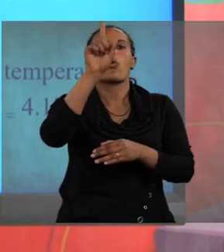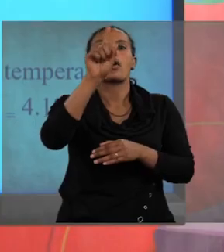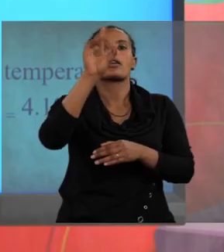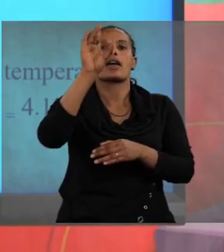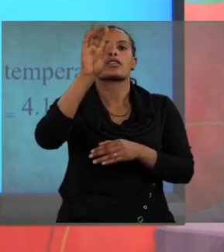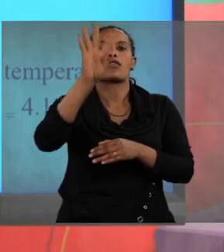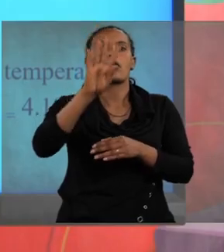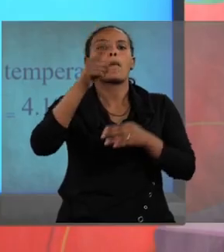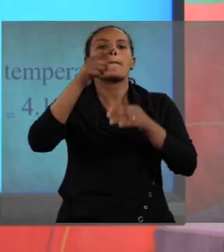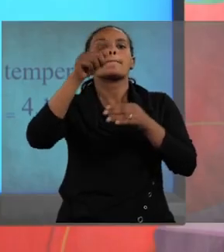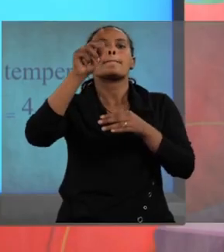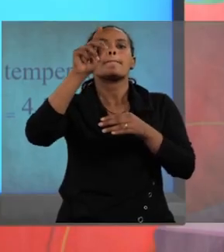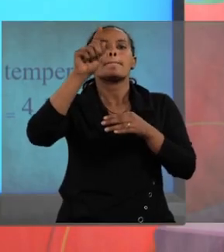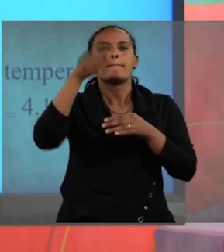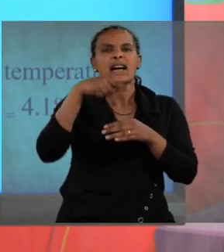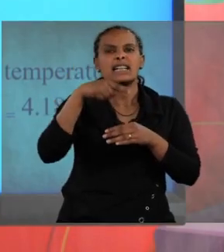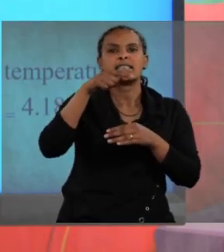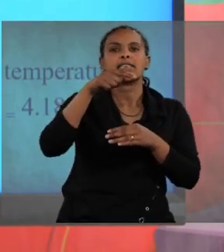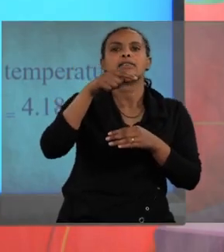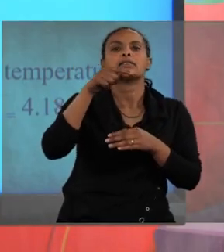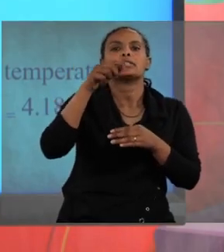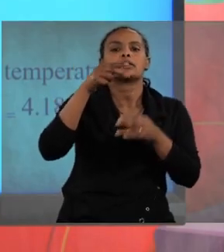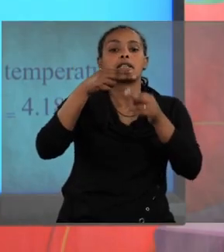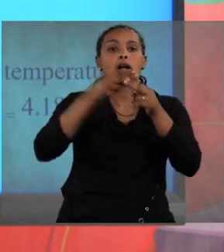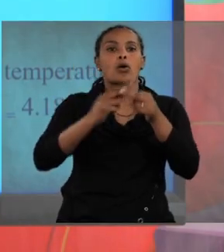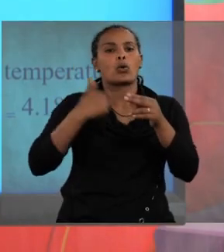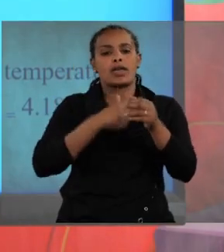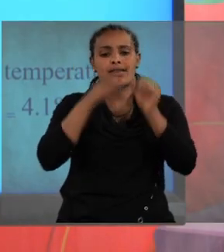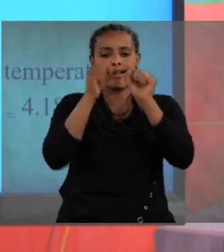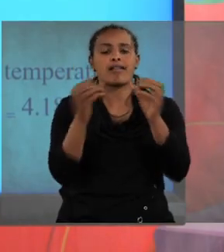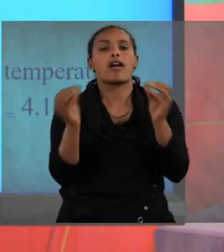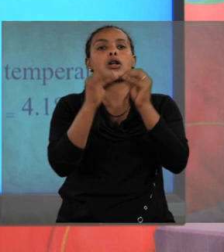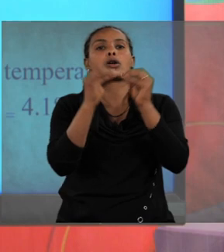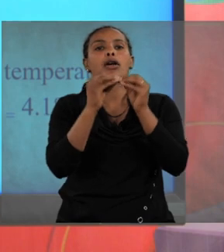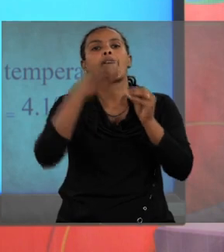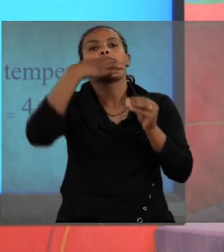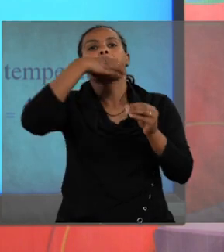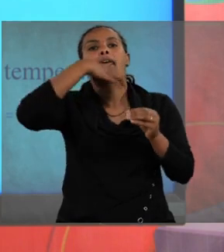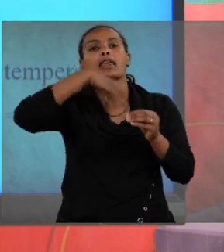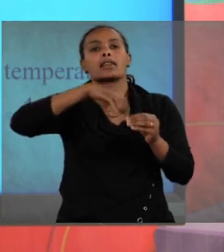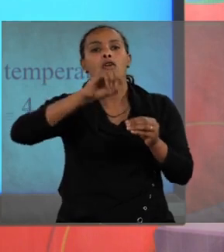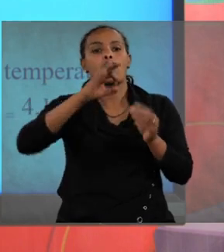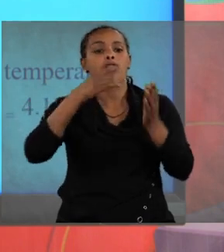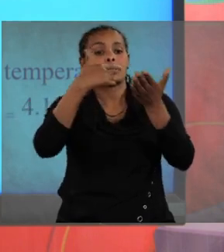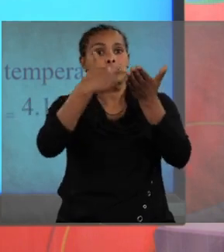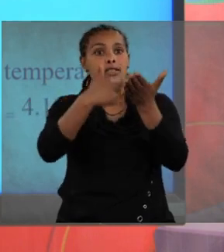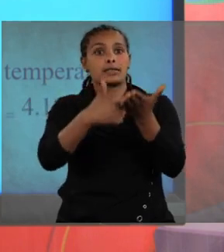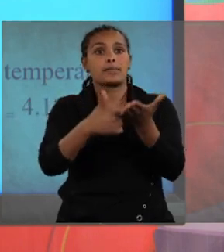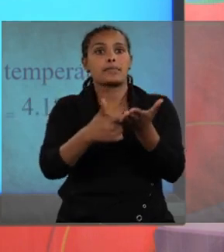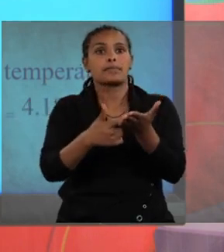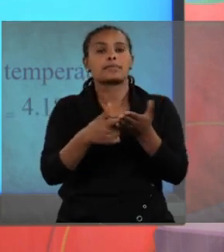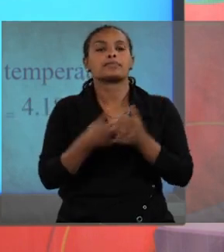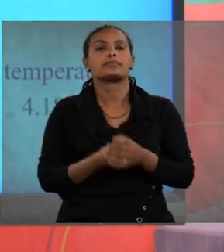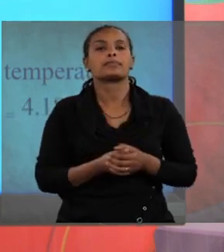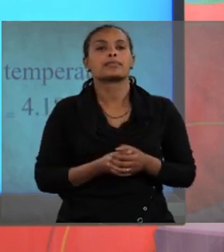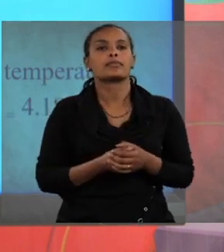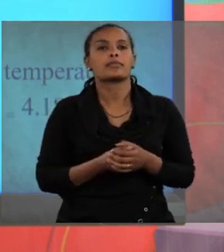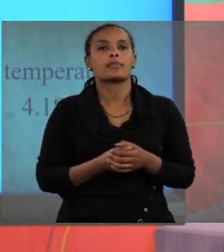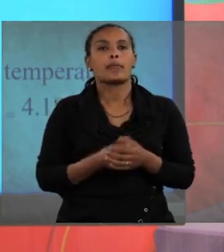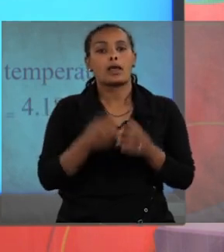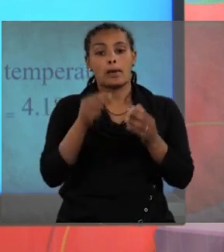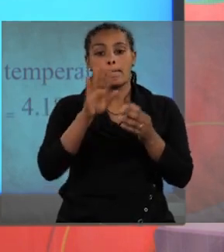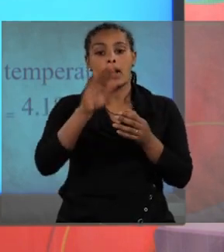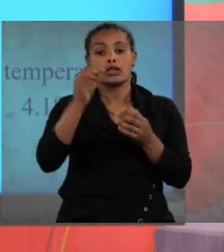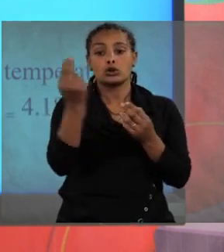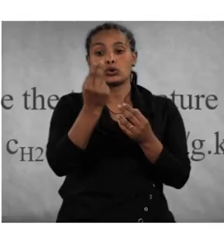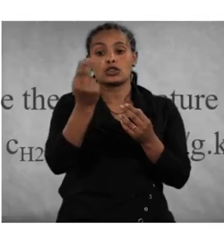4.184 joule per gram Kelvin. We can calculate heat of this by using